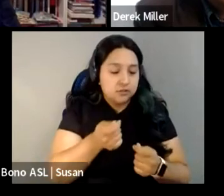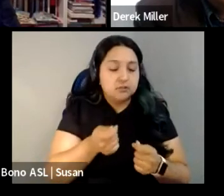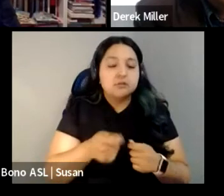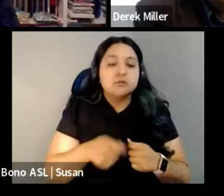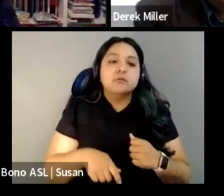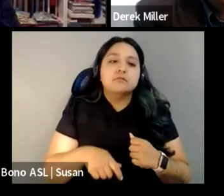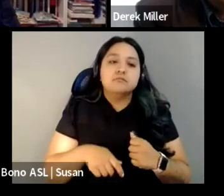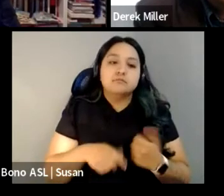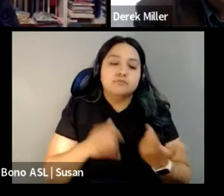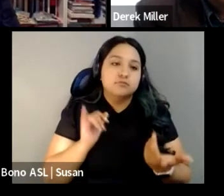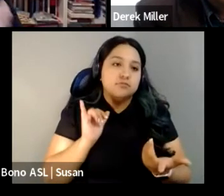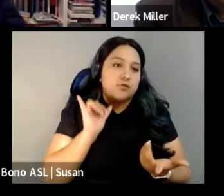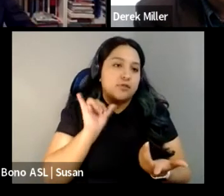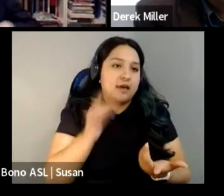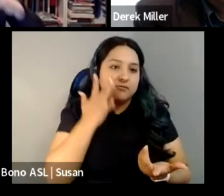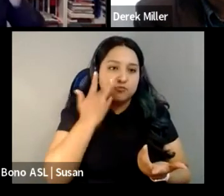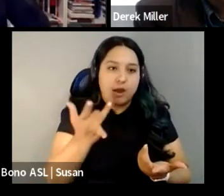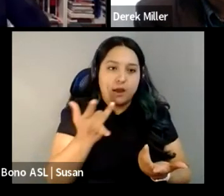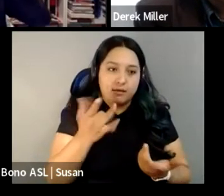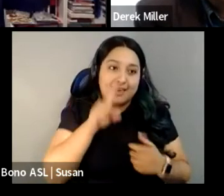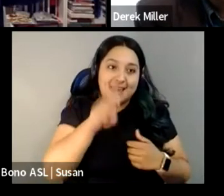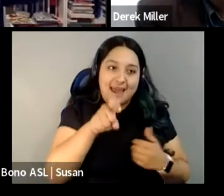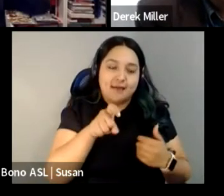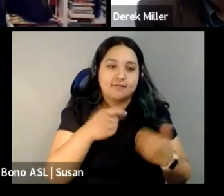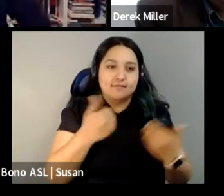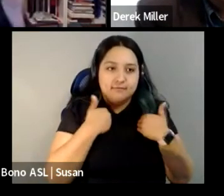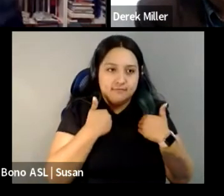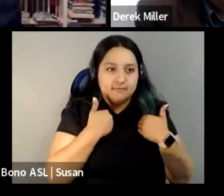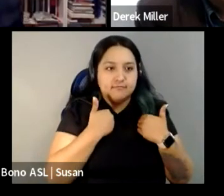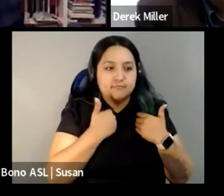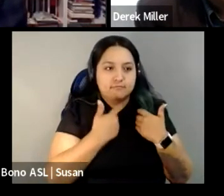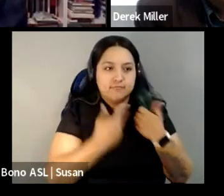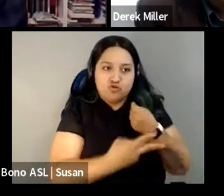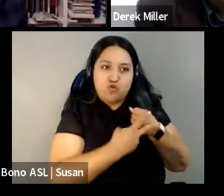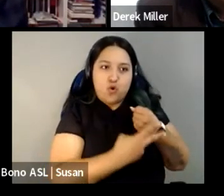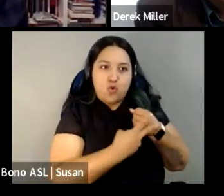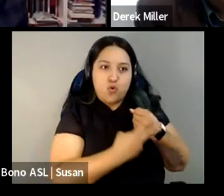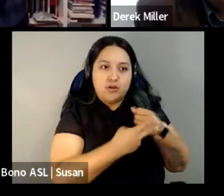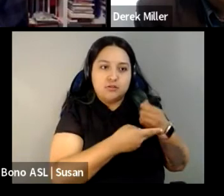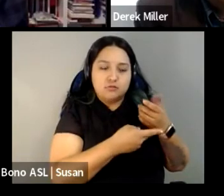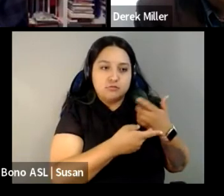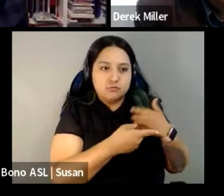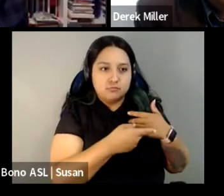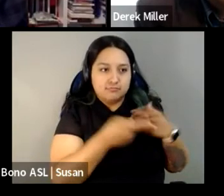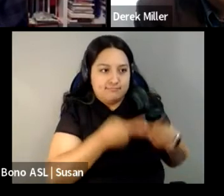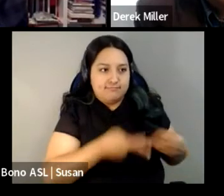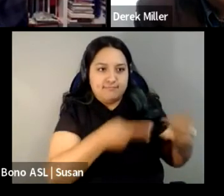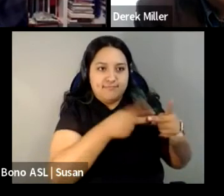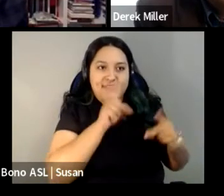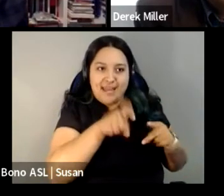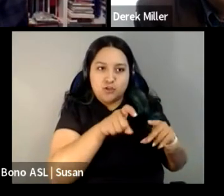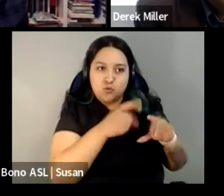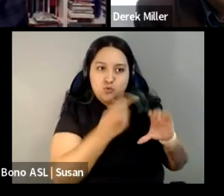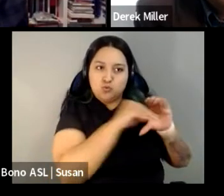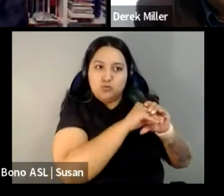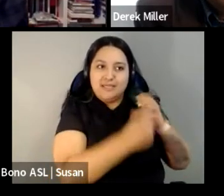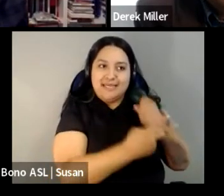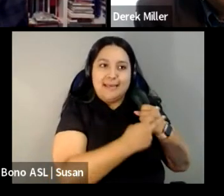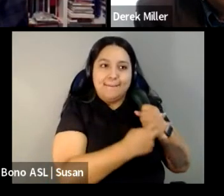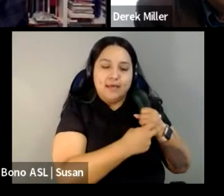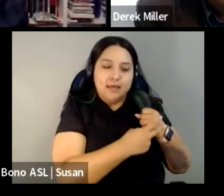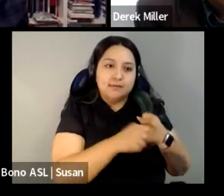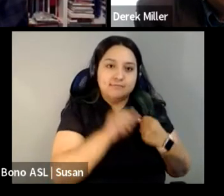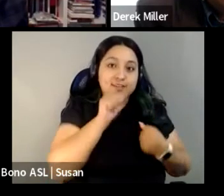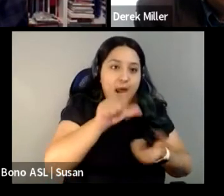needed so much storage space, because they needed to maintain these plays in an unpublished form. Just